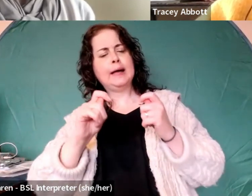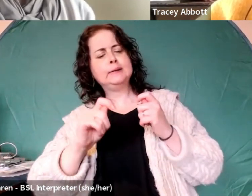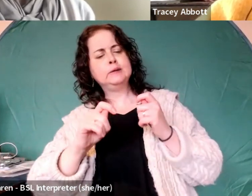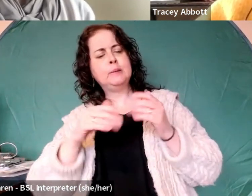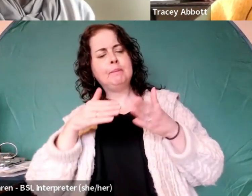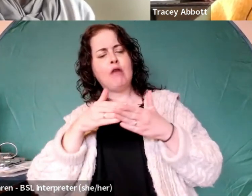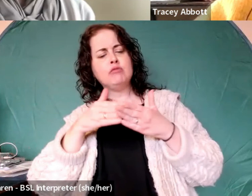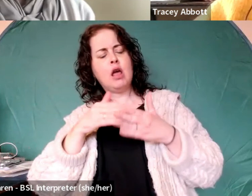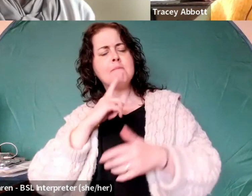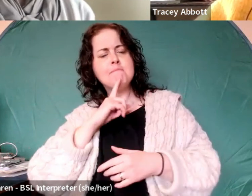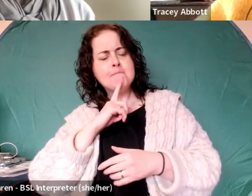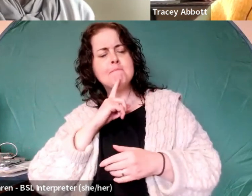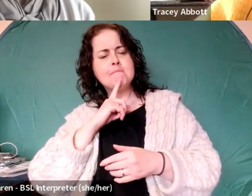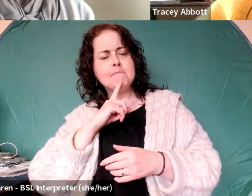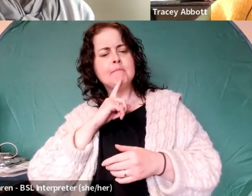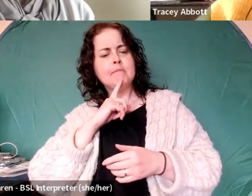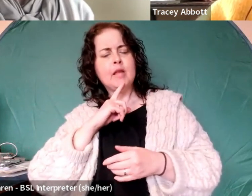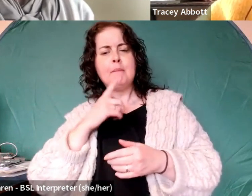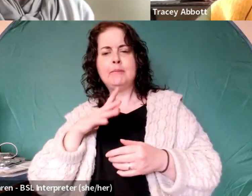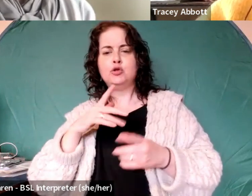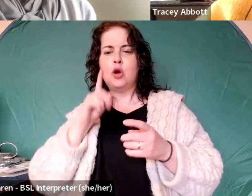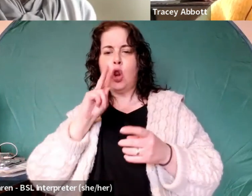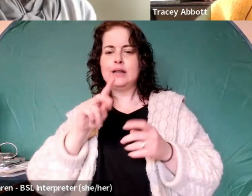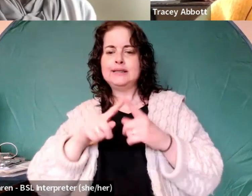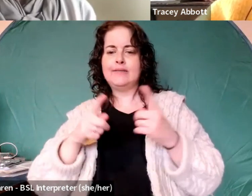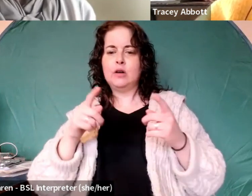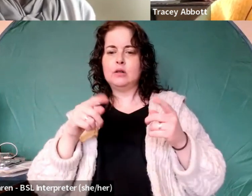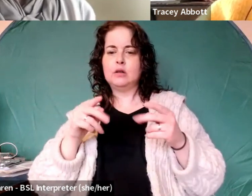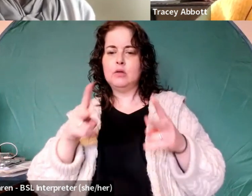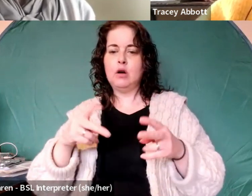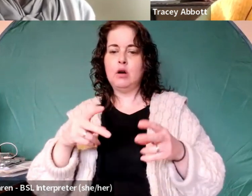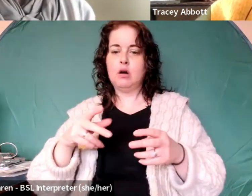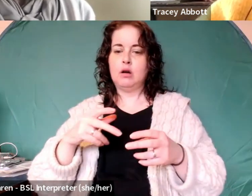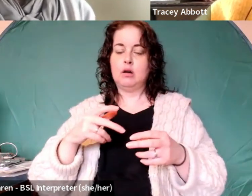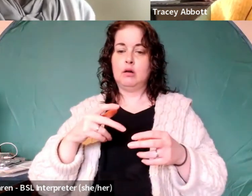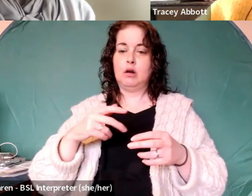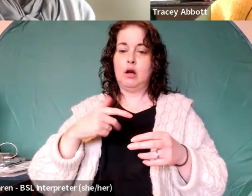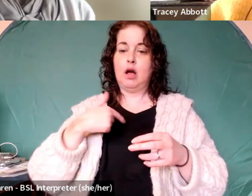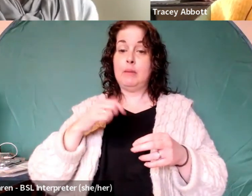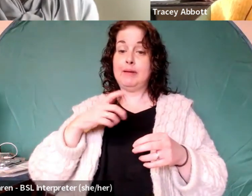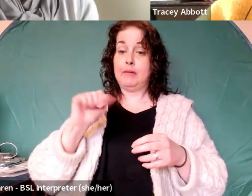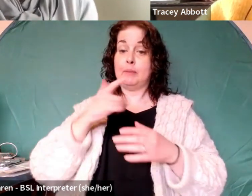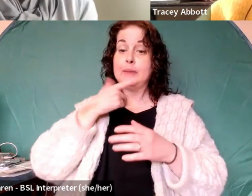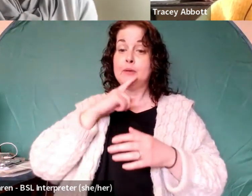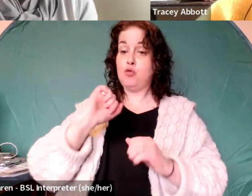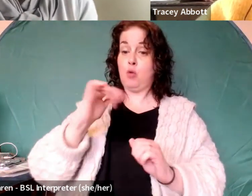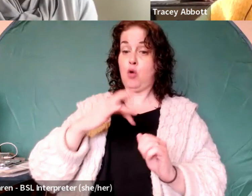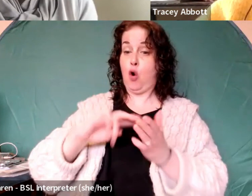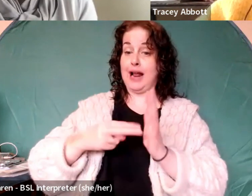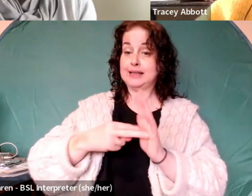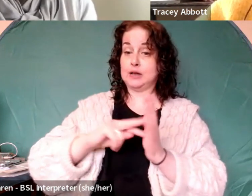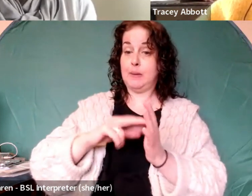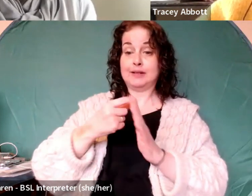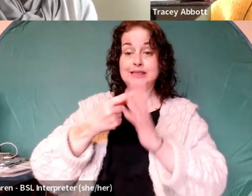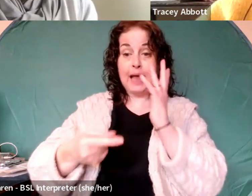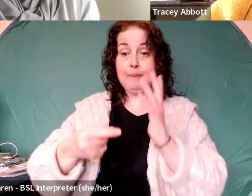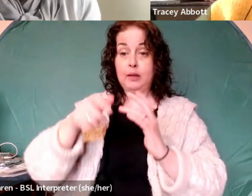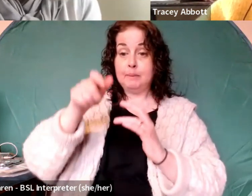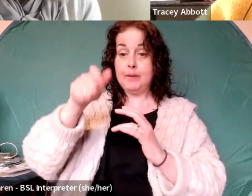barriers I haven't thought about? Maybe we should be looking at this a bit more. And you may have people within your own organisation. You may have a disabled